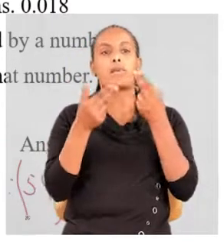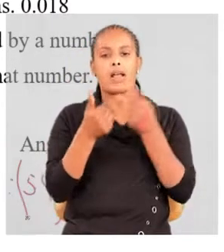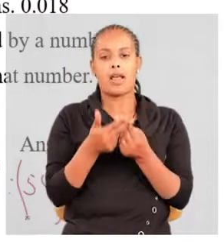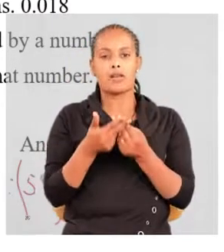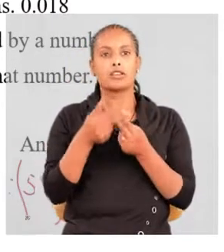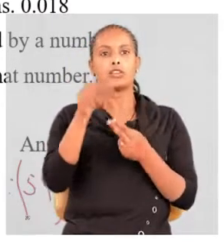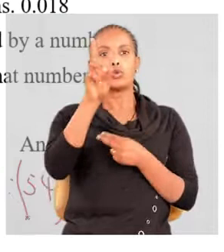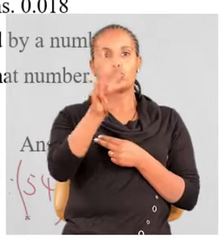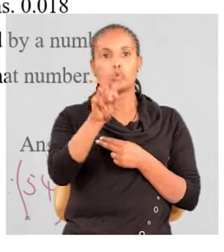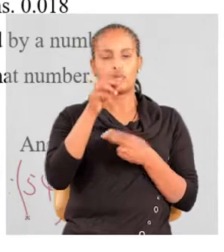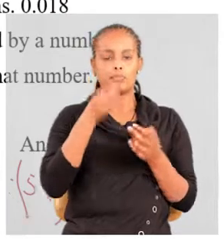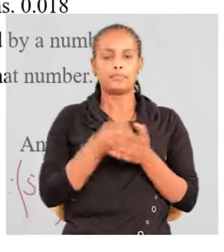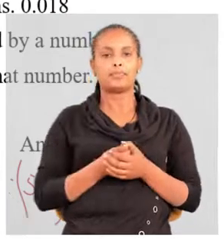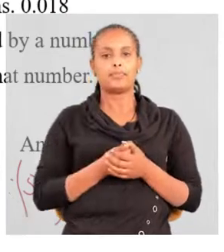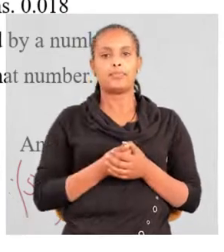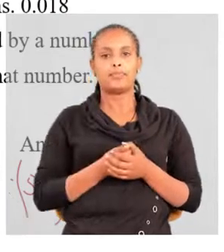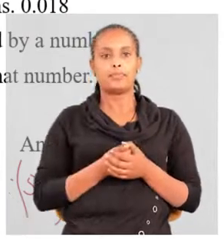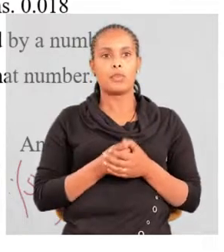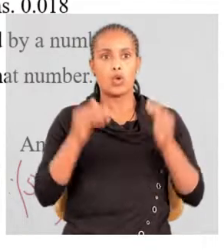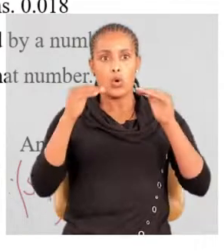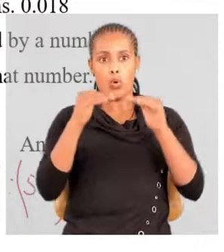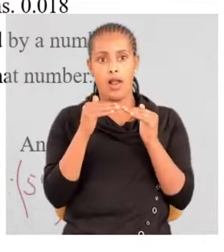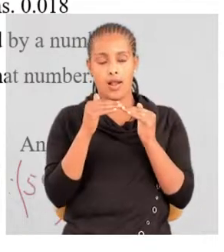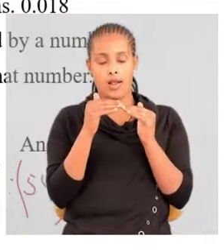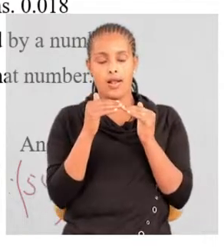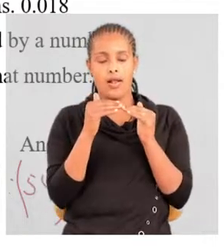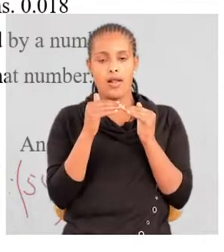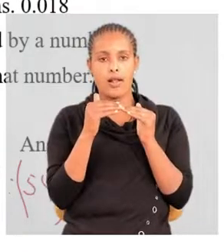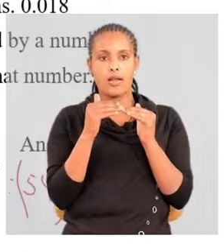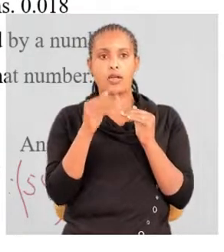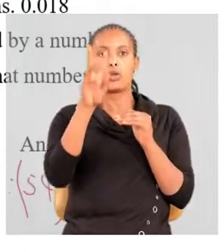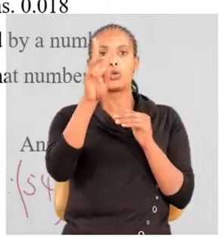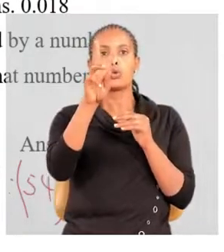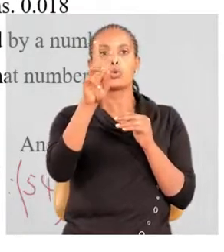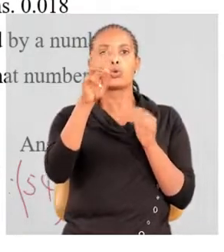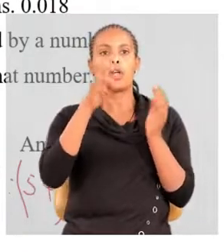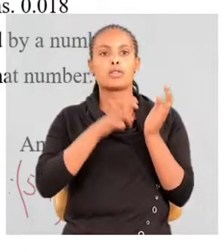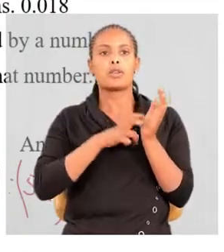by 2 equal